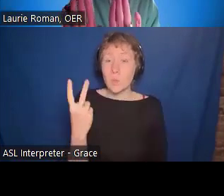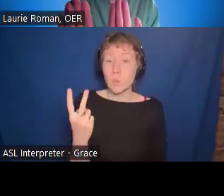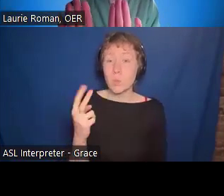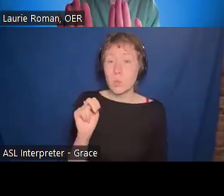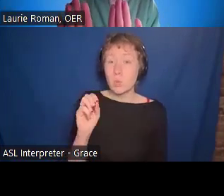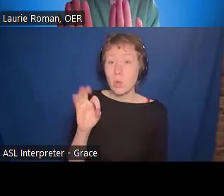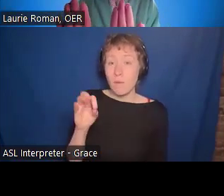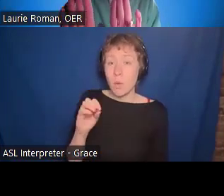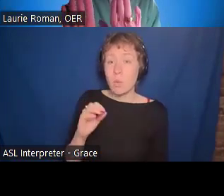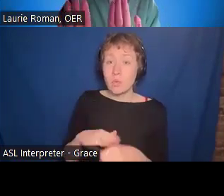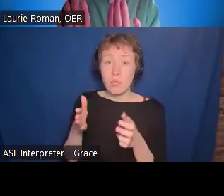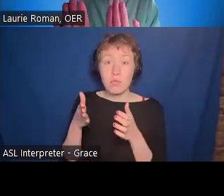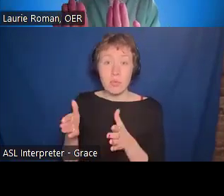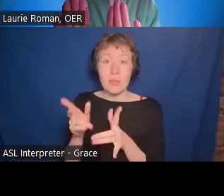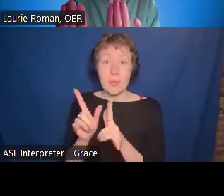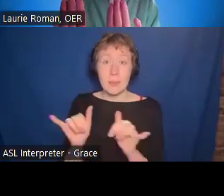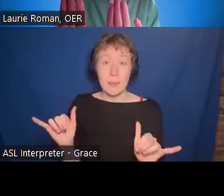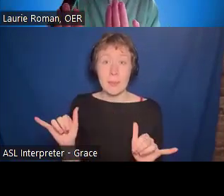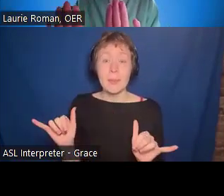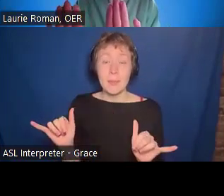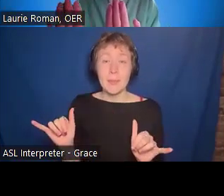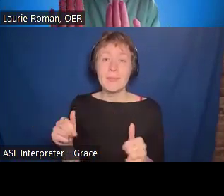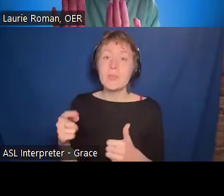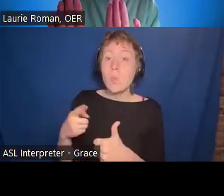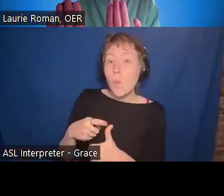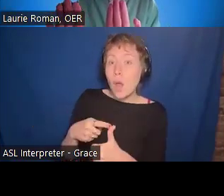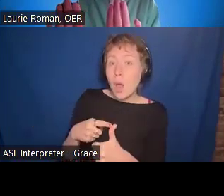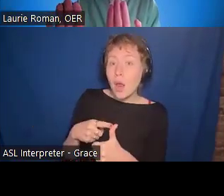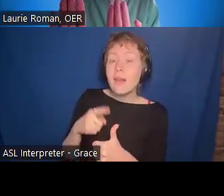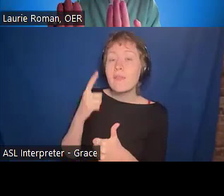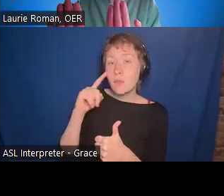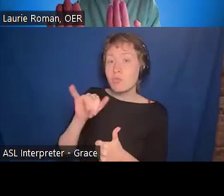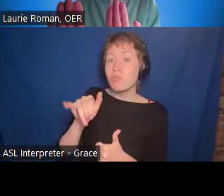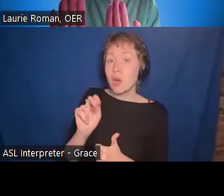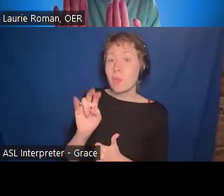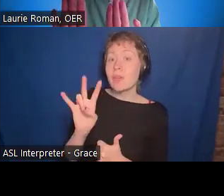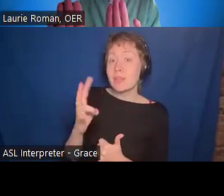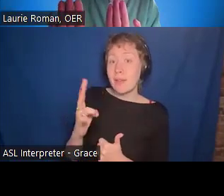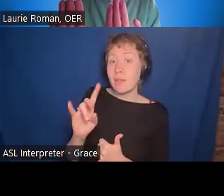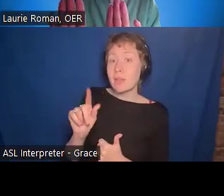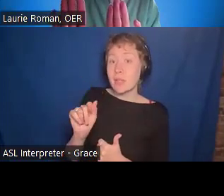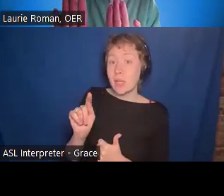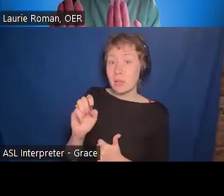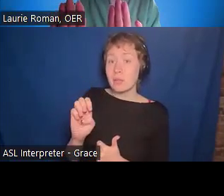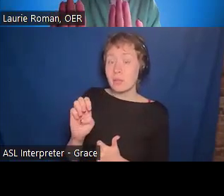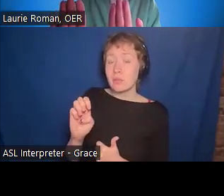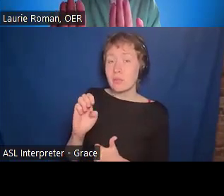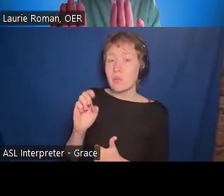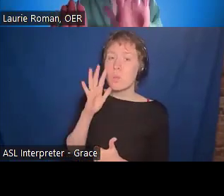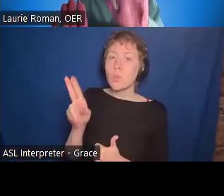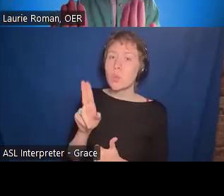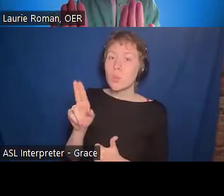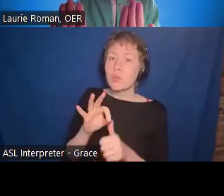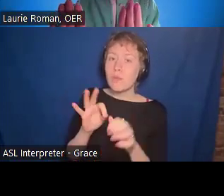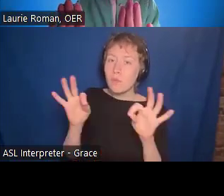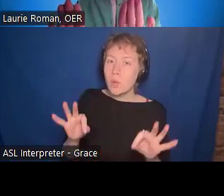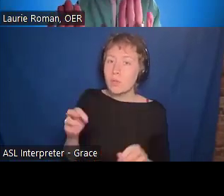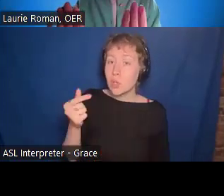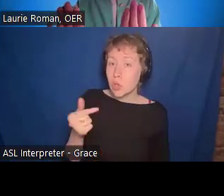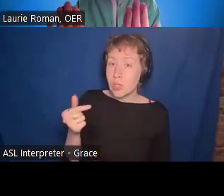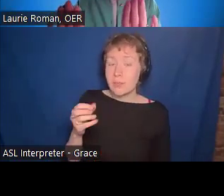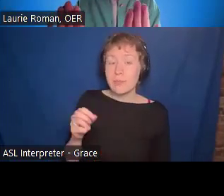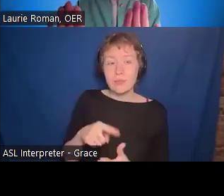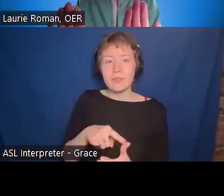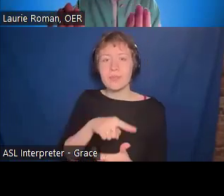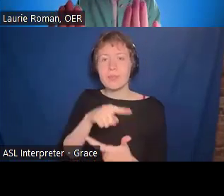at the same time. One for the January 7th date, which will use Forms G, and one on the street